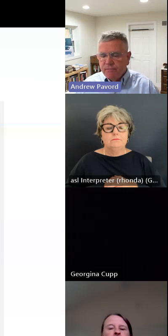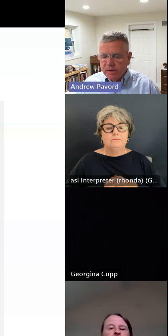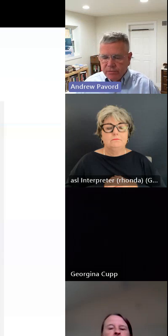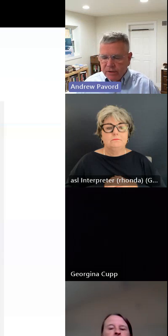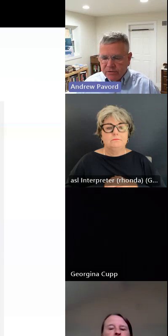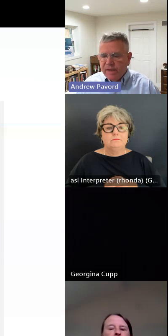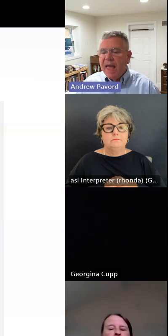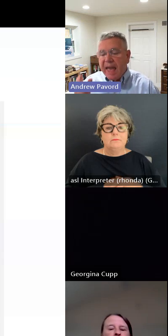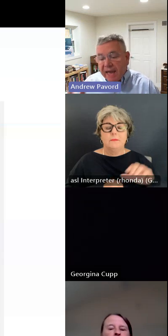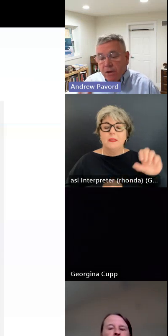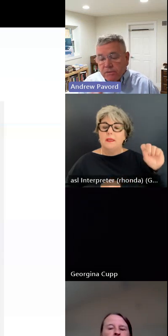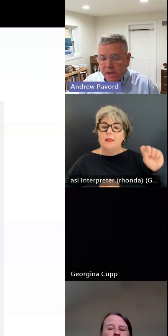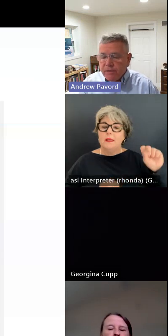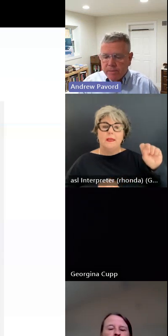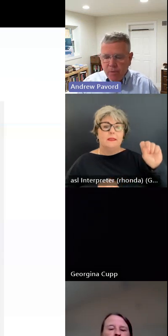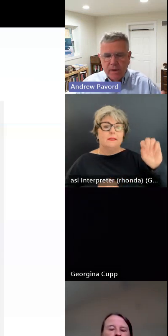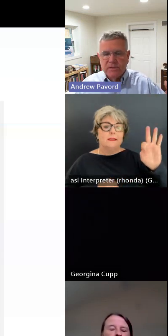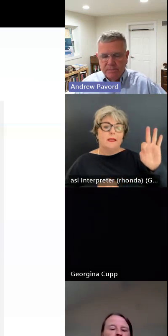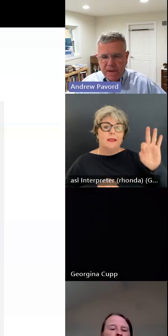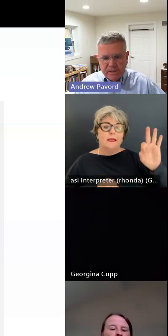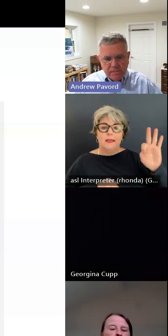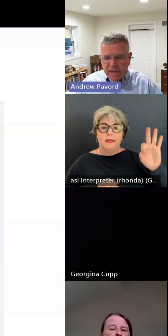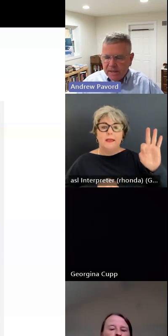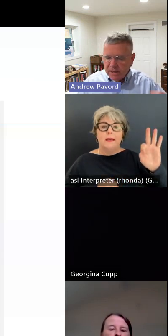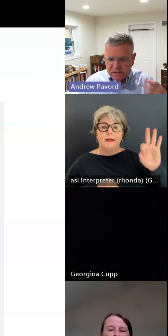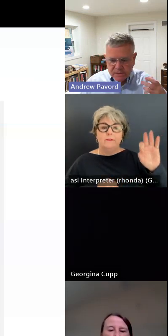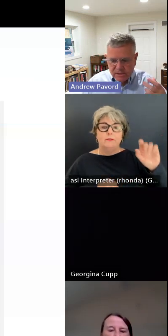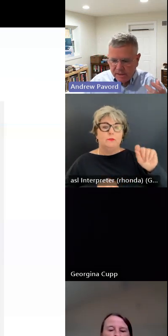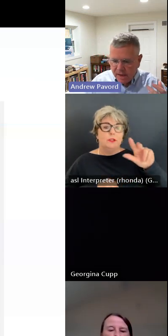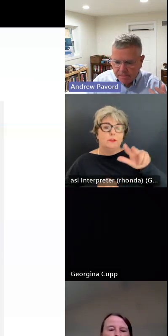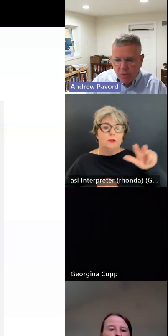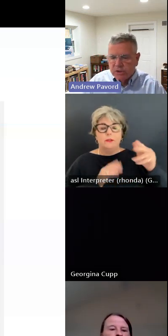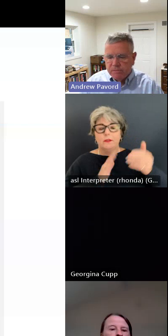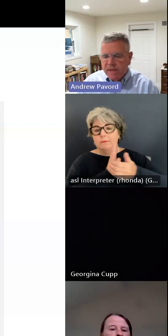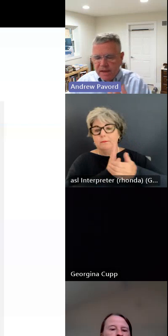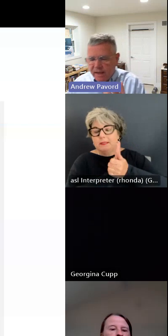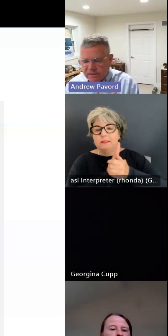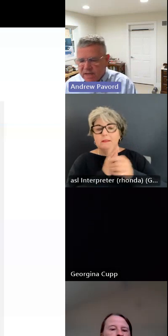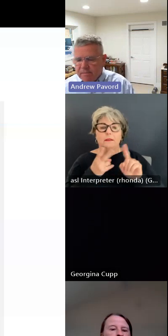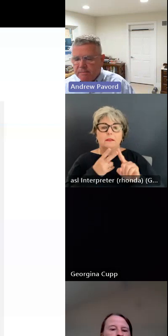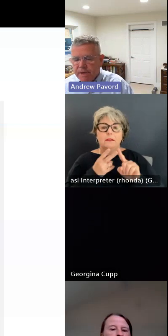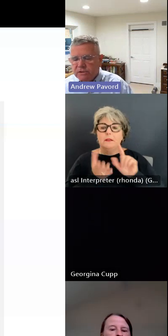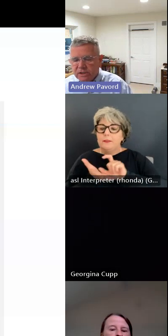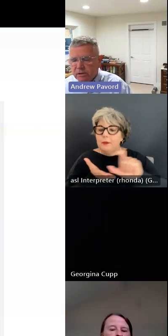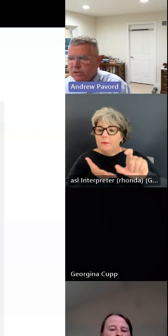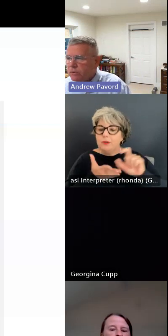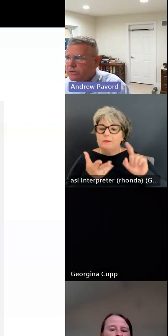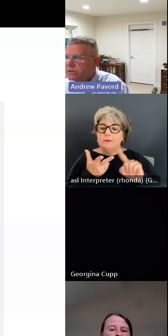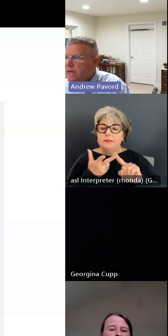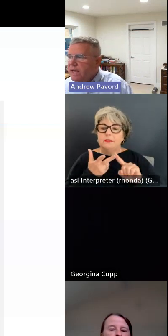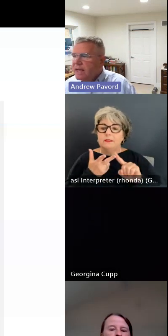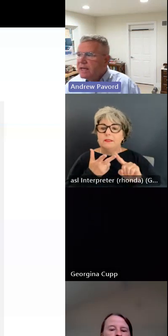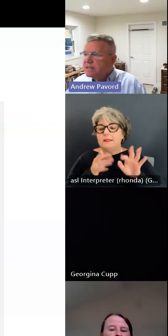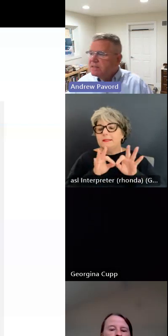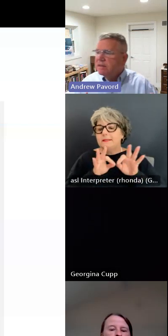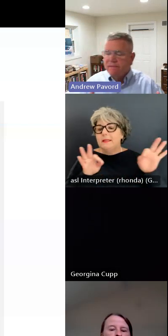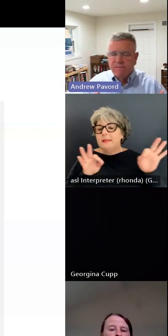the SF-133 and those other reports, the budget appendix, the apportionment, and the statement of budgetary